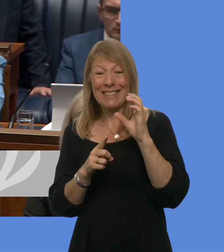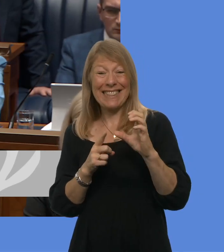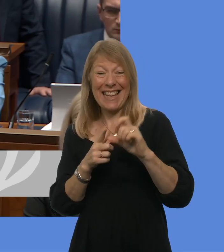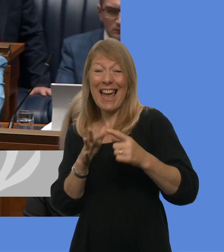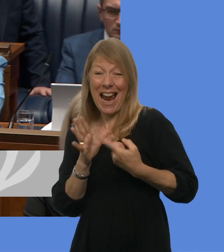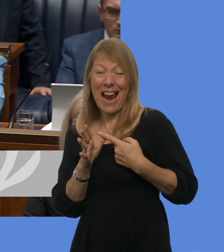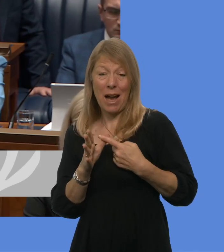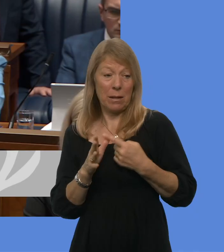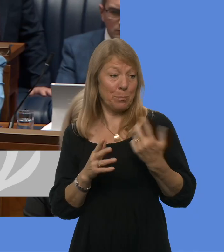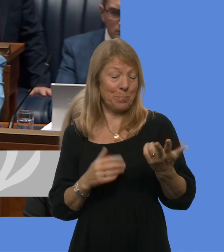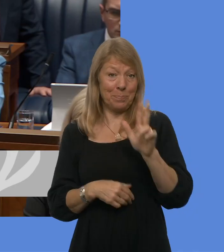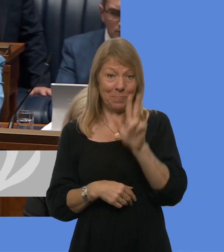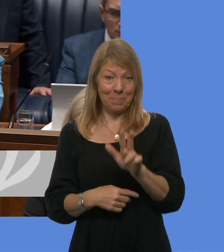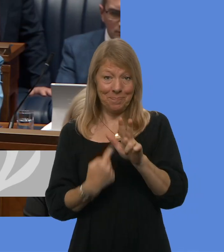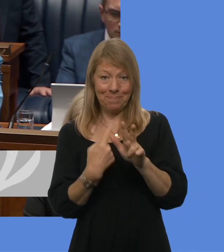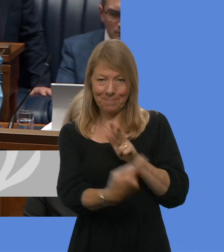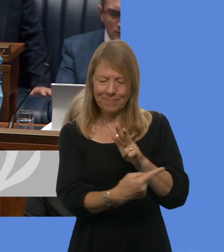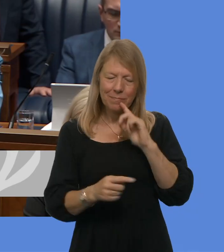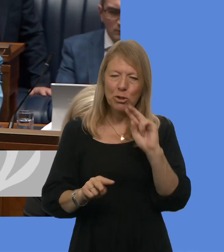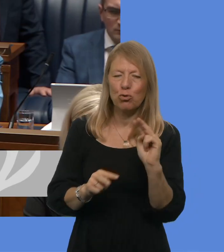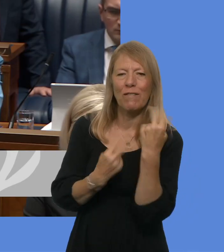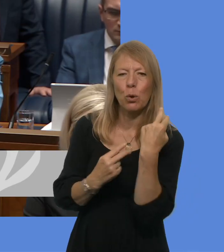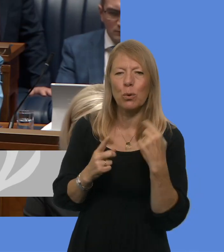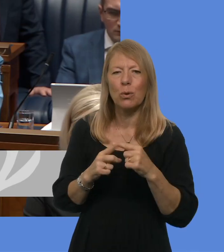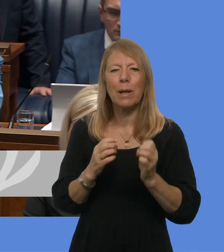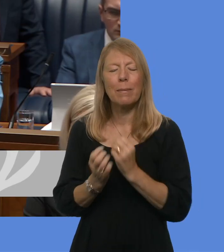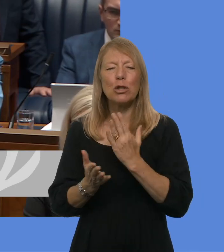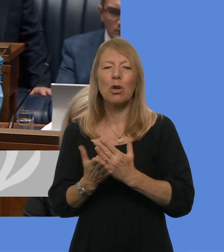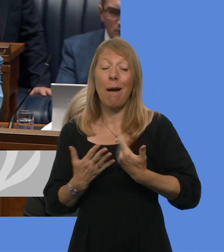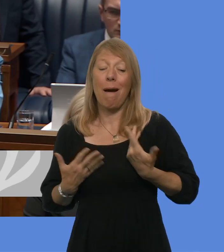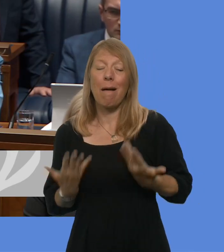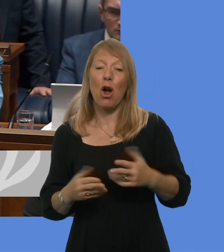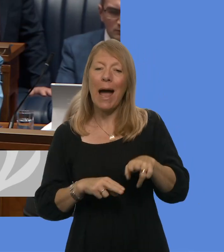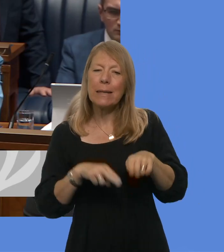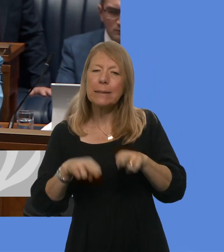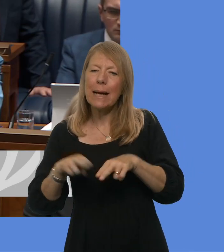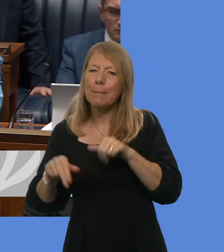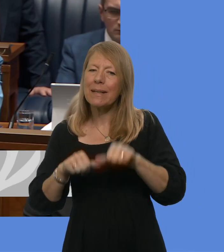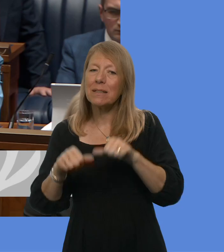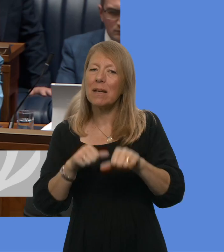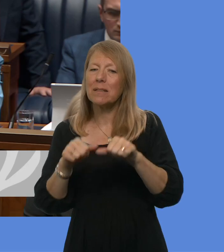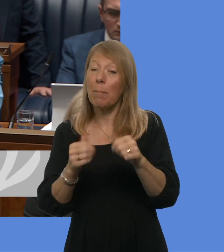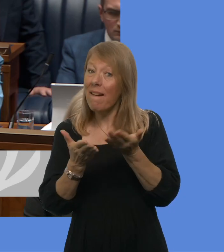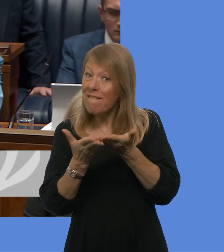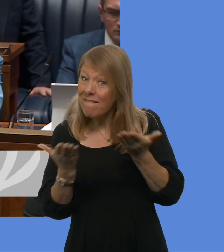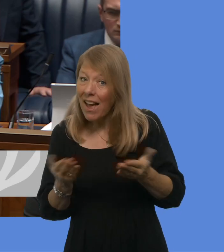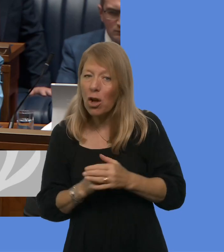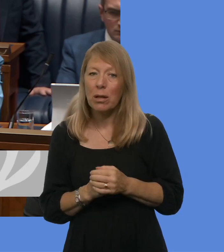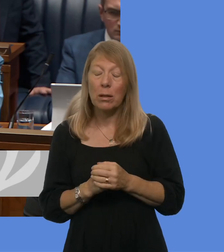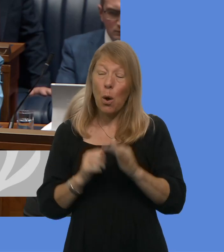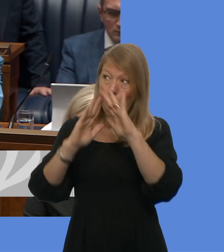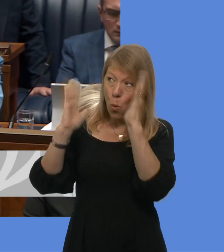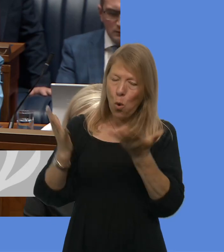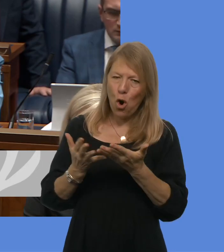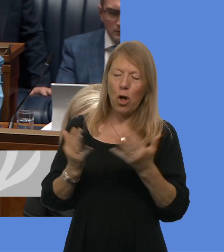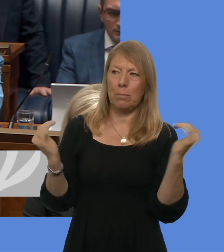to ensure our assessment system is fair, reliable and aligned to international best practice, providing clear insights into